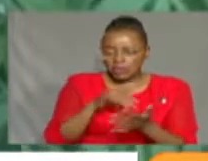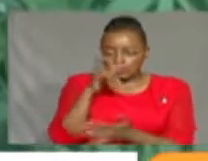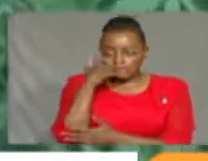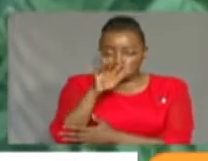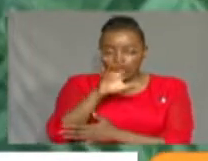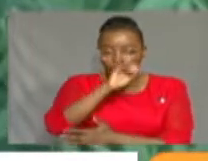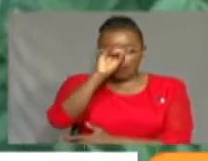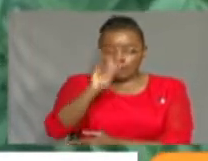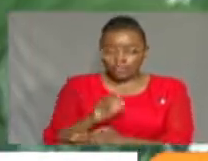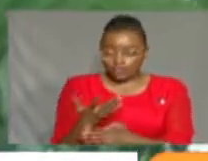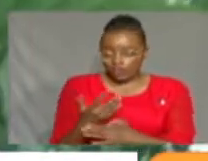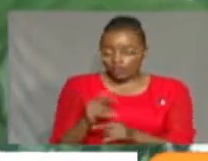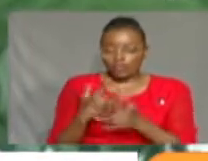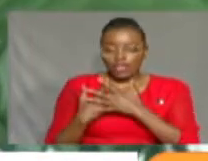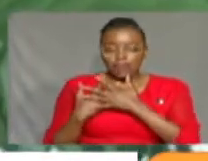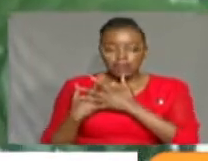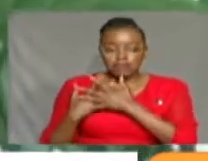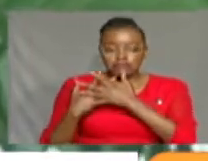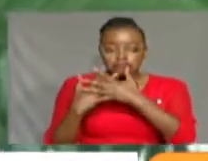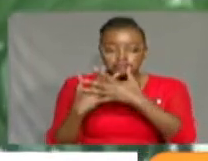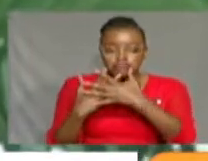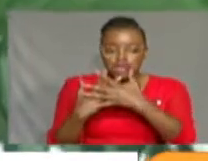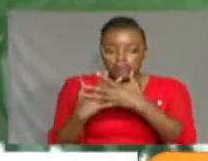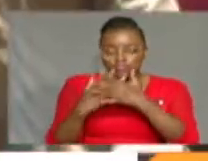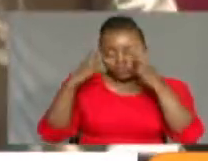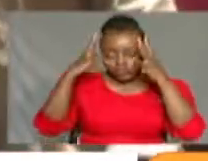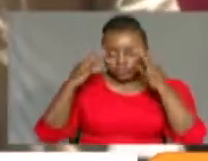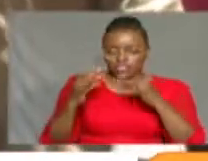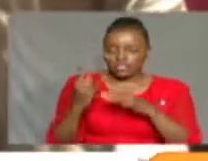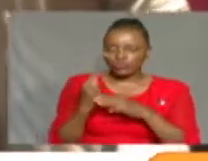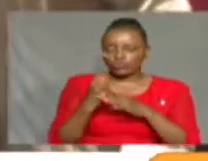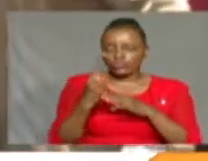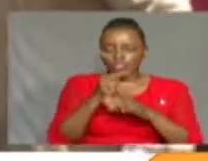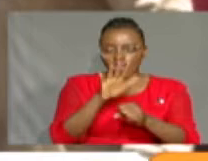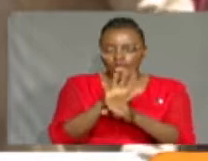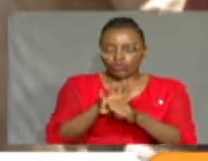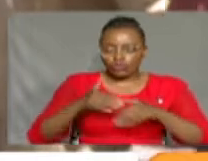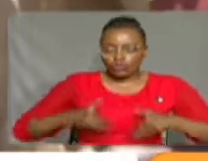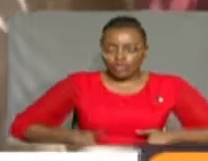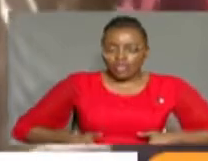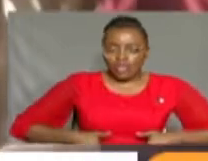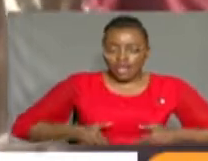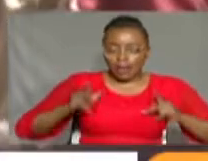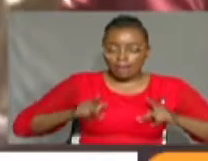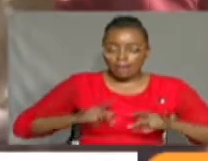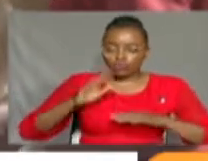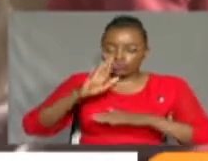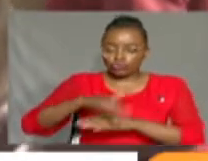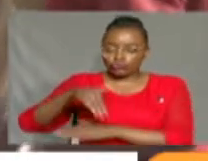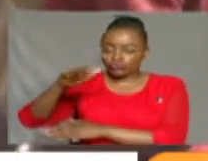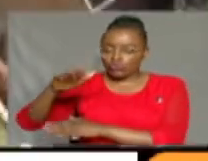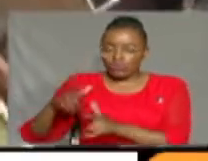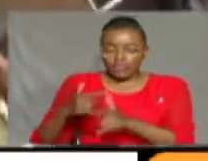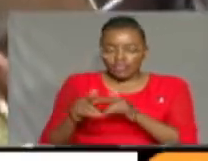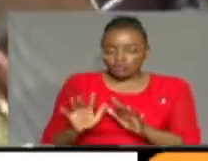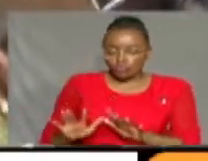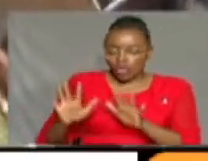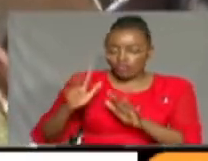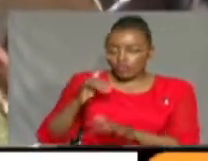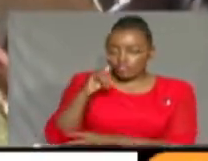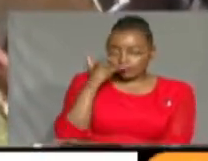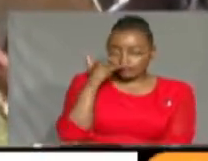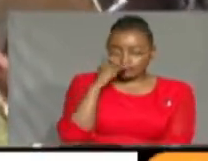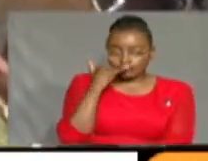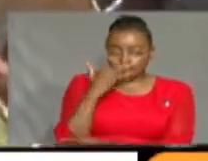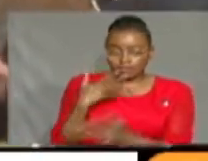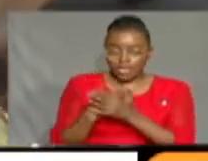5% currently serving jail terms. He chose to train as many young people in his path to paint and eventually keep off drugs. He has